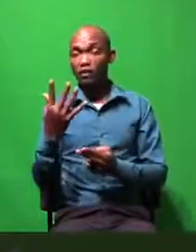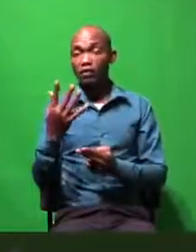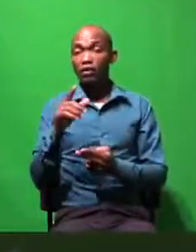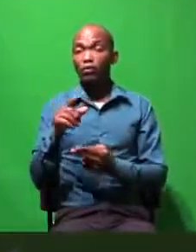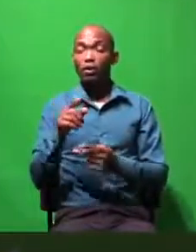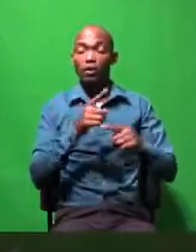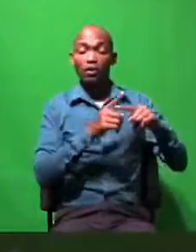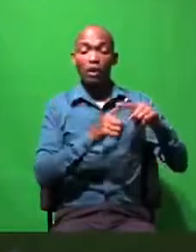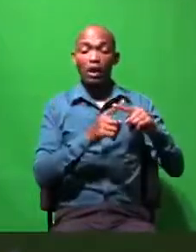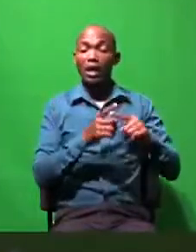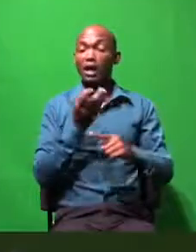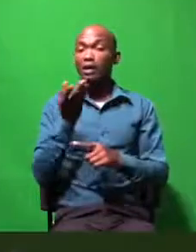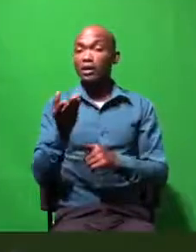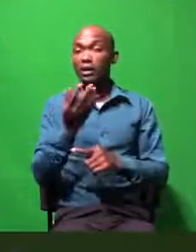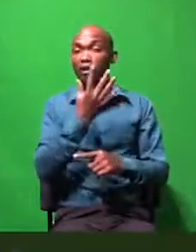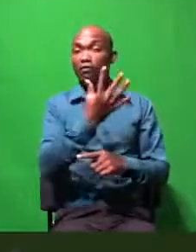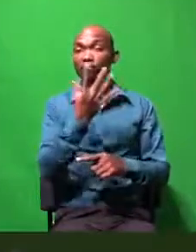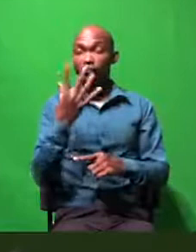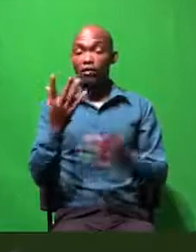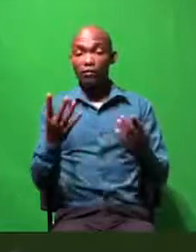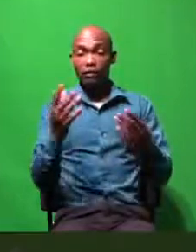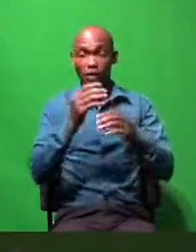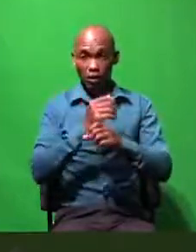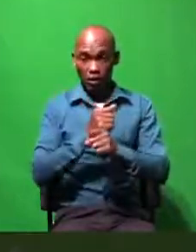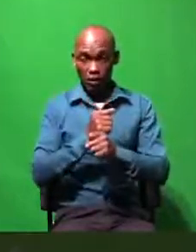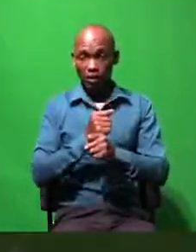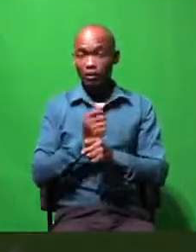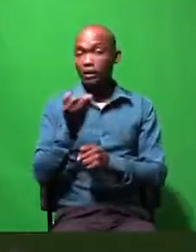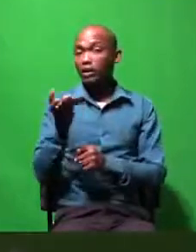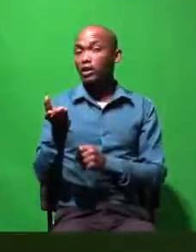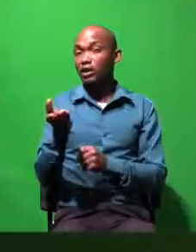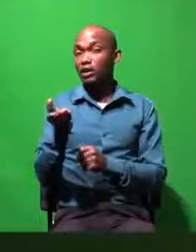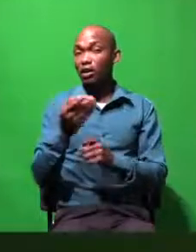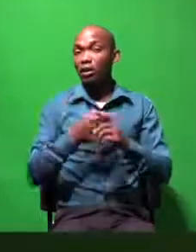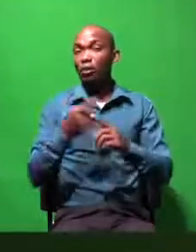we add y here 55, we'll make it at